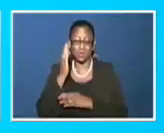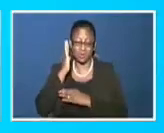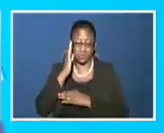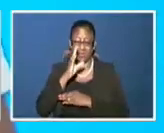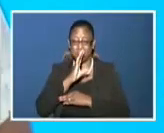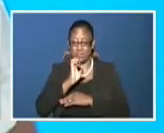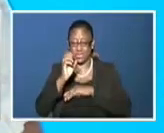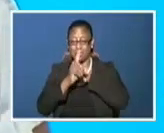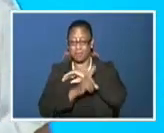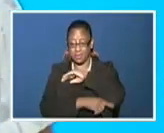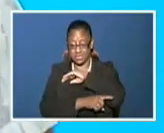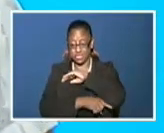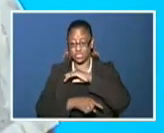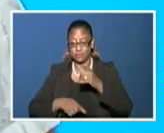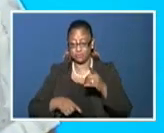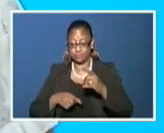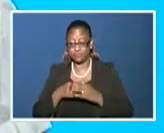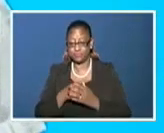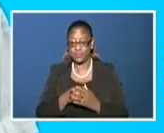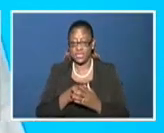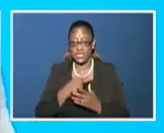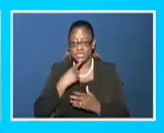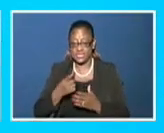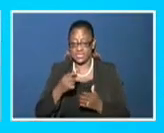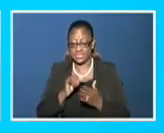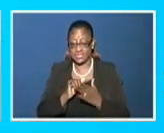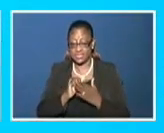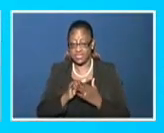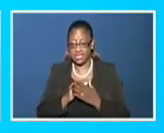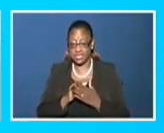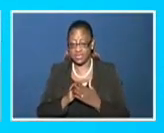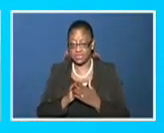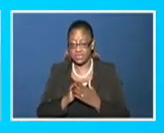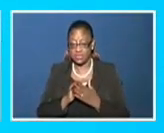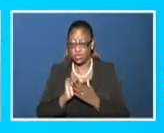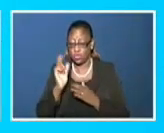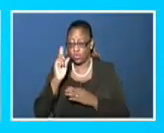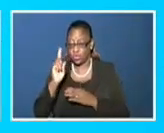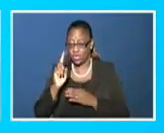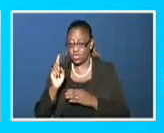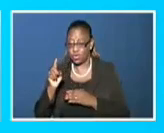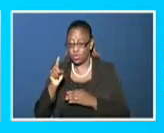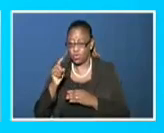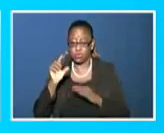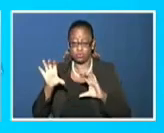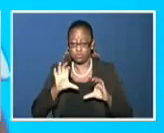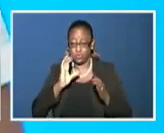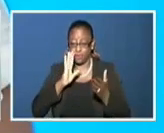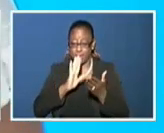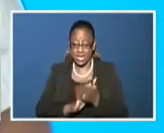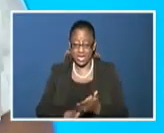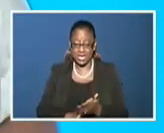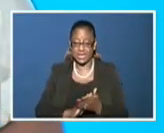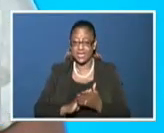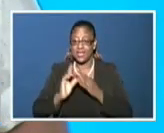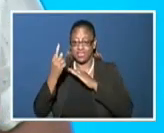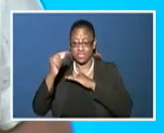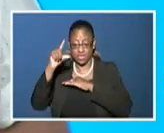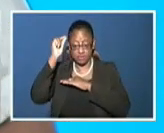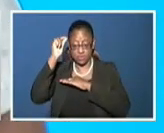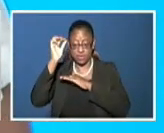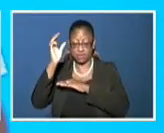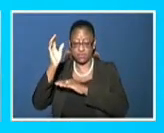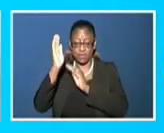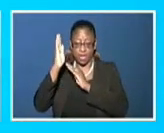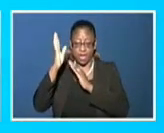law. To the extent that those investigations reveal criminal culpability, there will be no resistance by the government of the